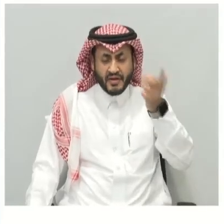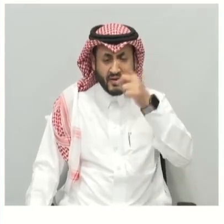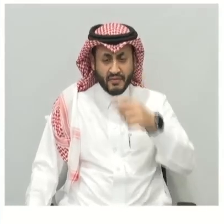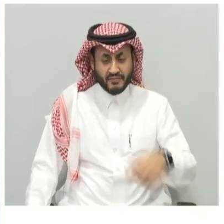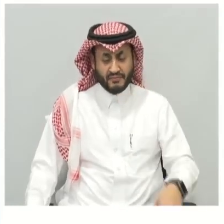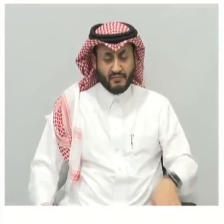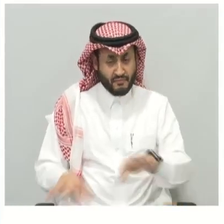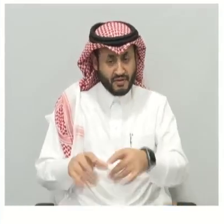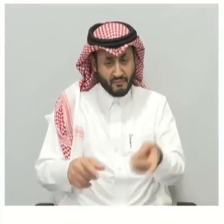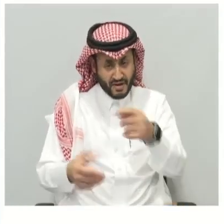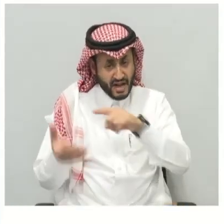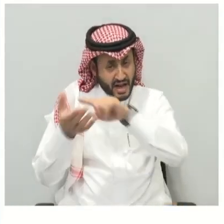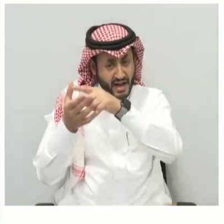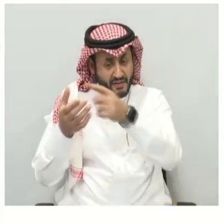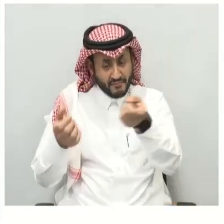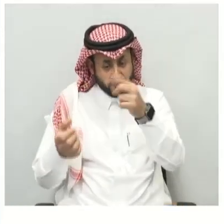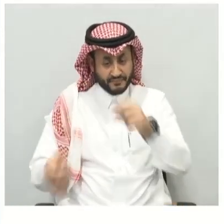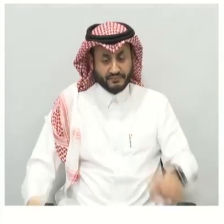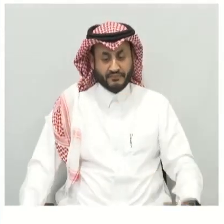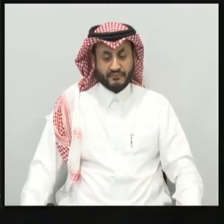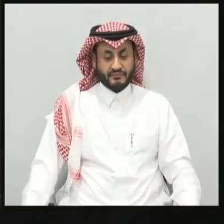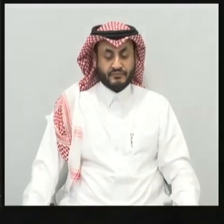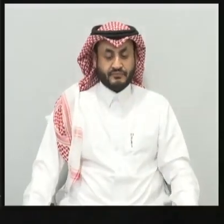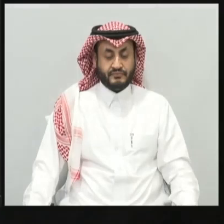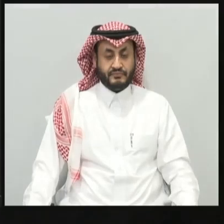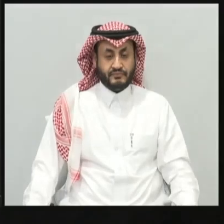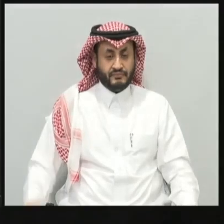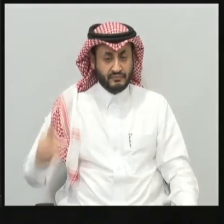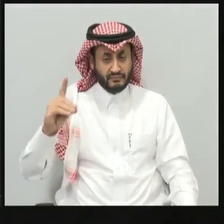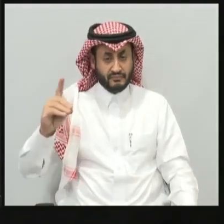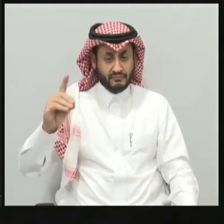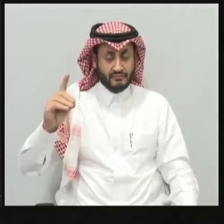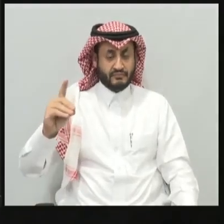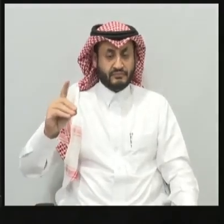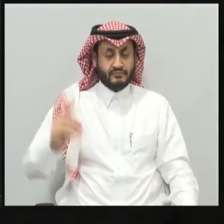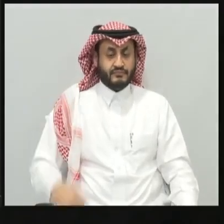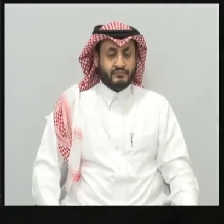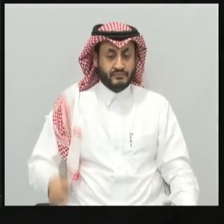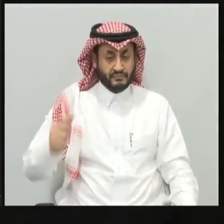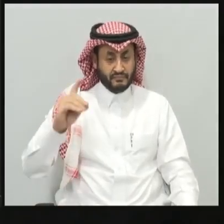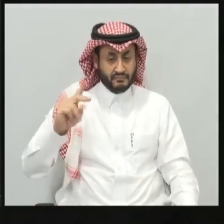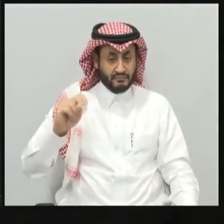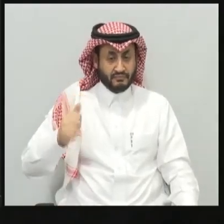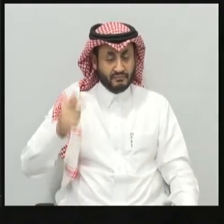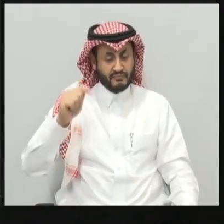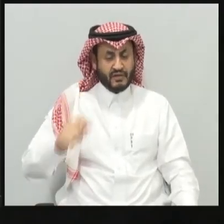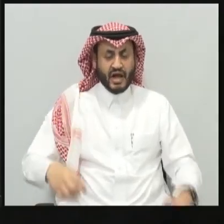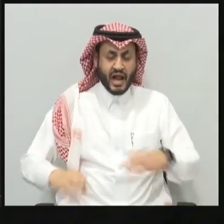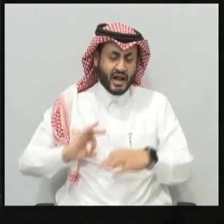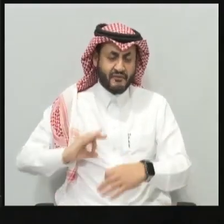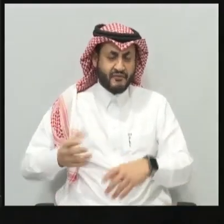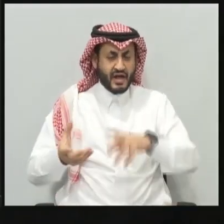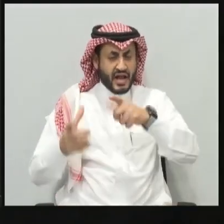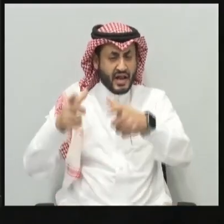high-tech designer. So Adnan, from this card, he likes to design a new thing,